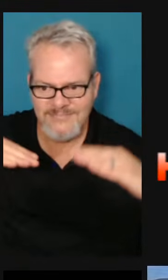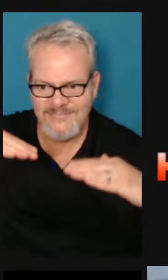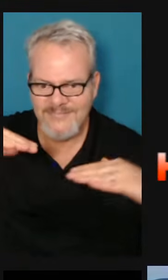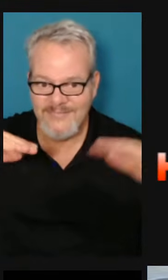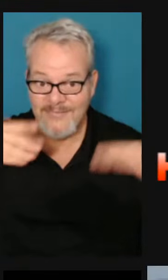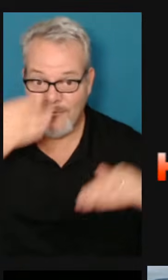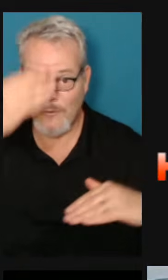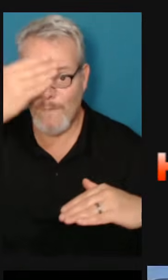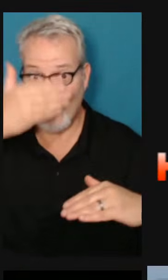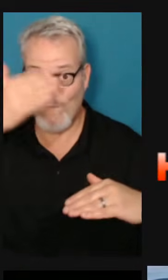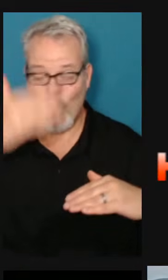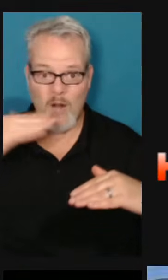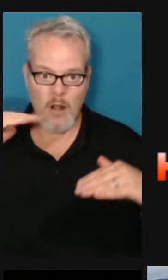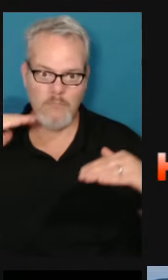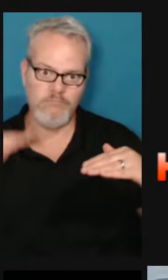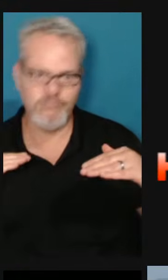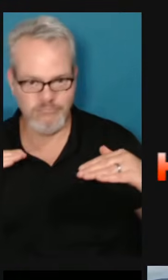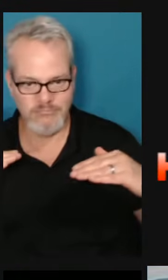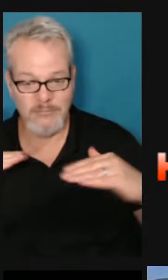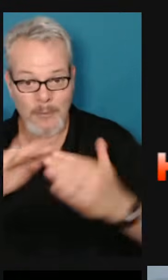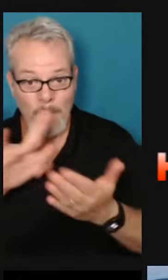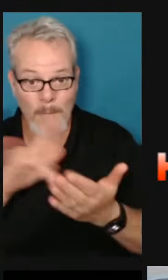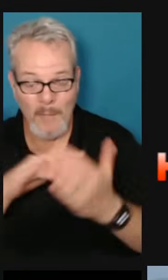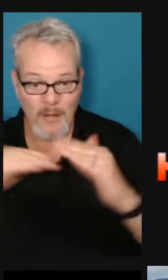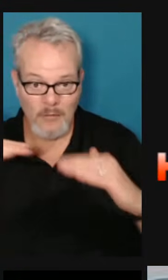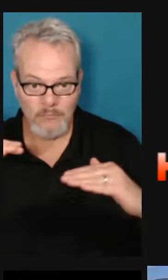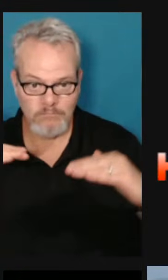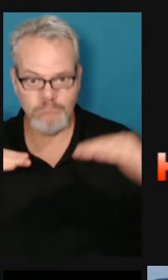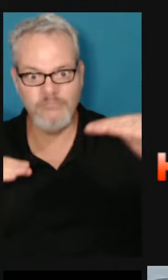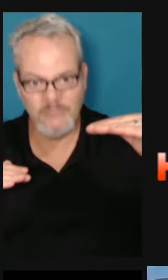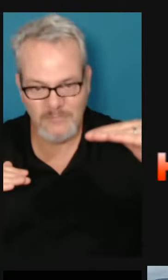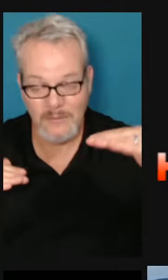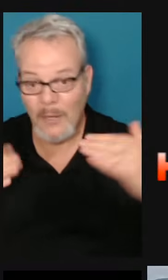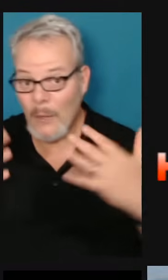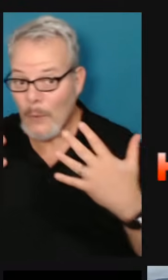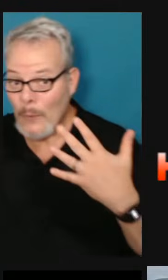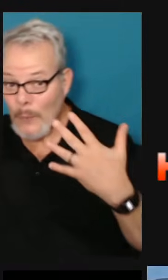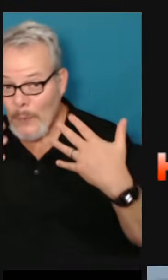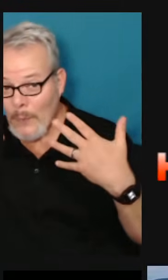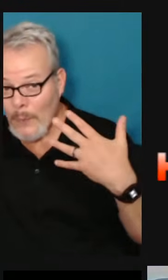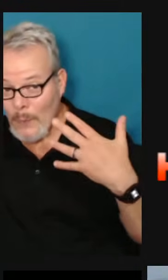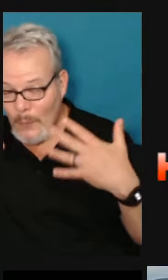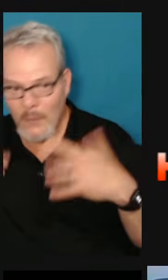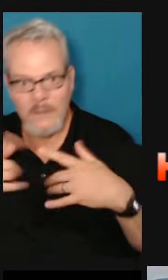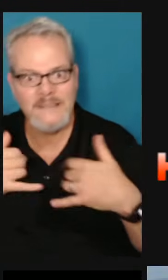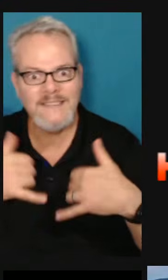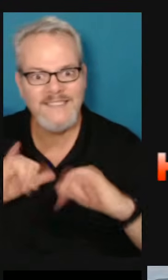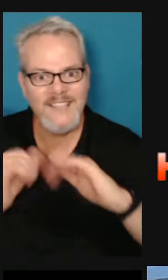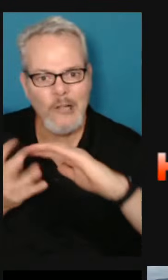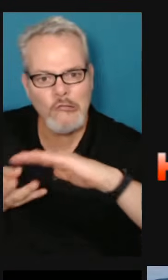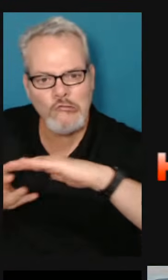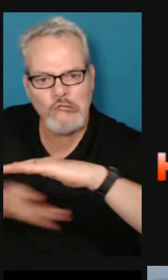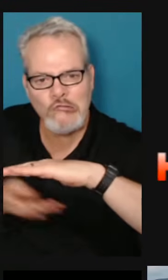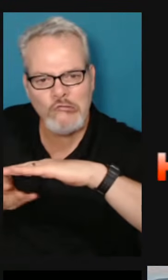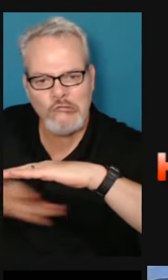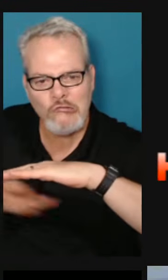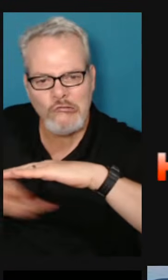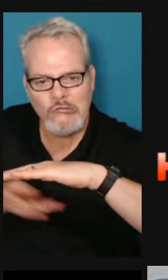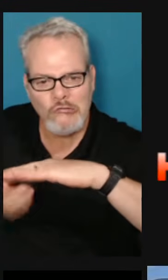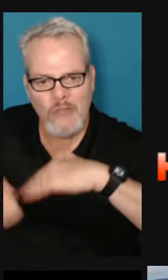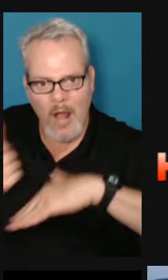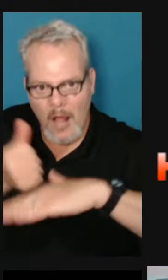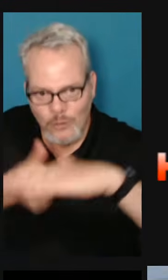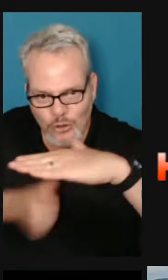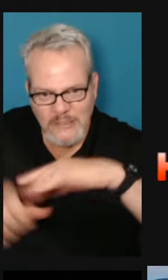going up, right? So the flow itself on the surface is cooling, but lava is still injecting underneath the crust under the